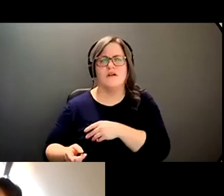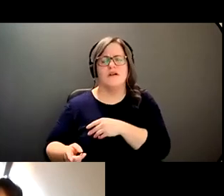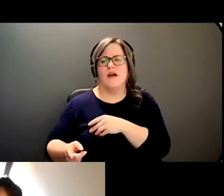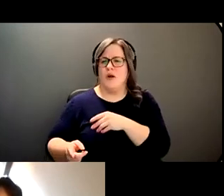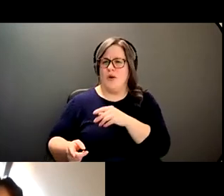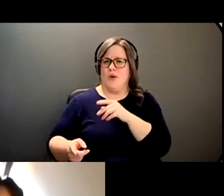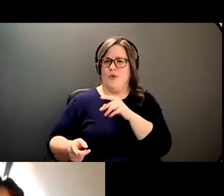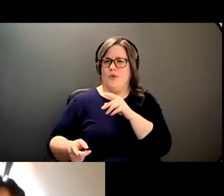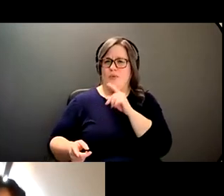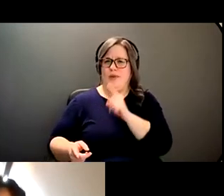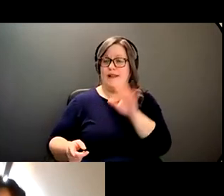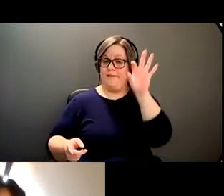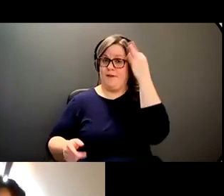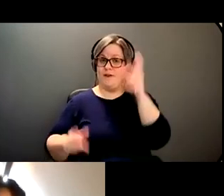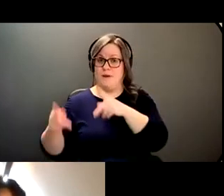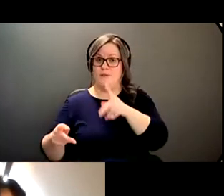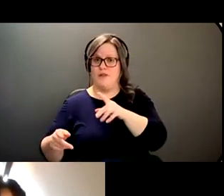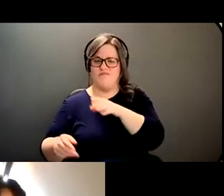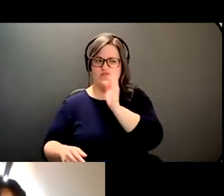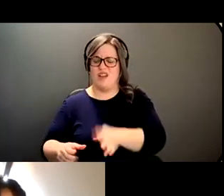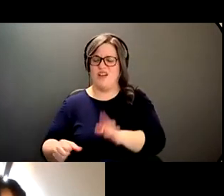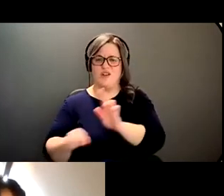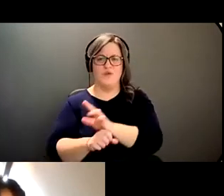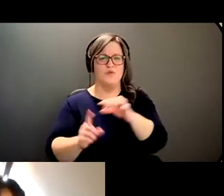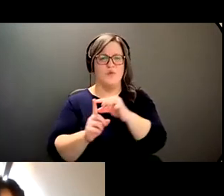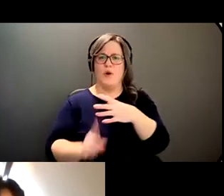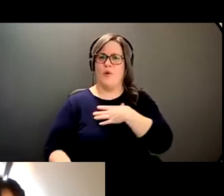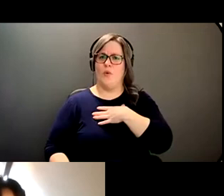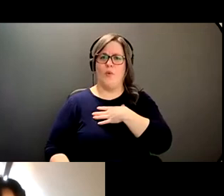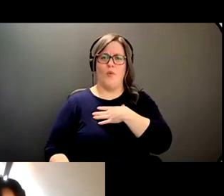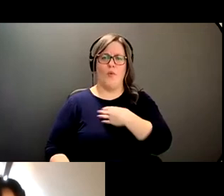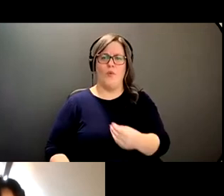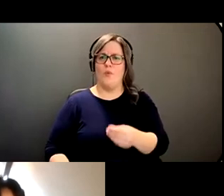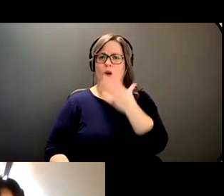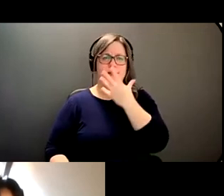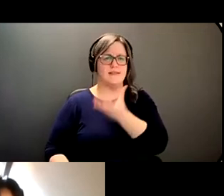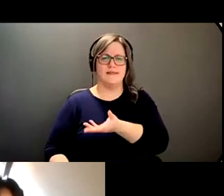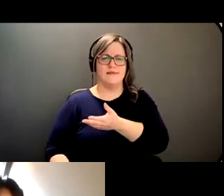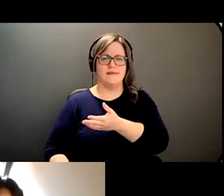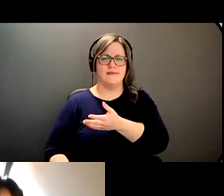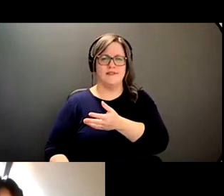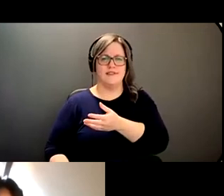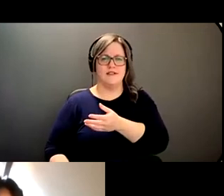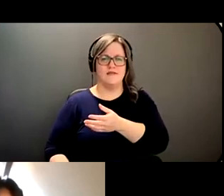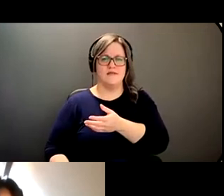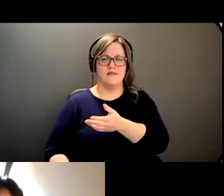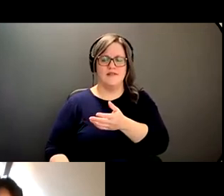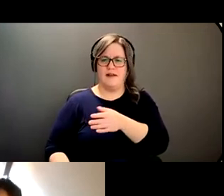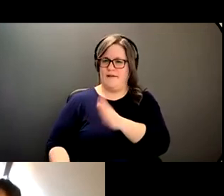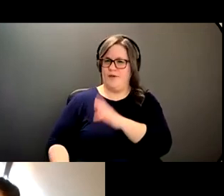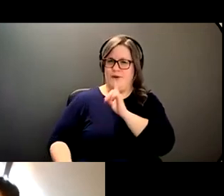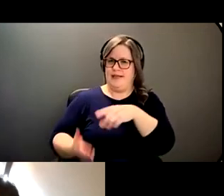spoken in French. And so I think there was a lot,